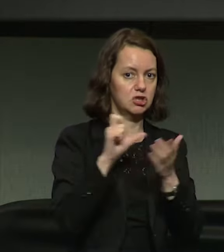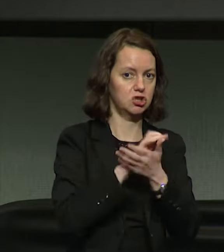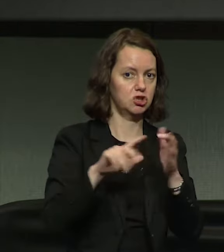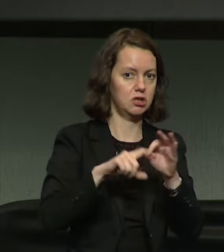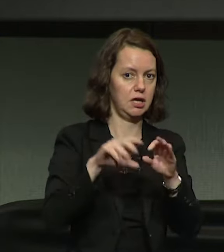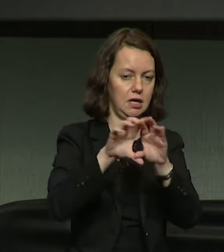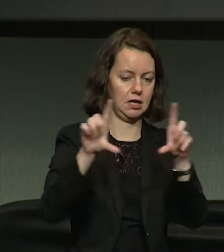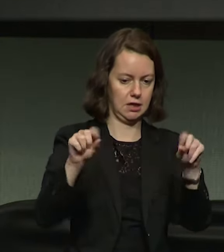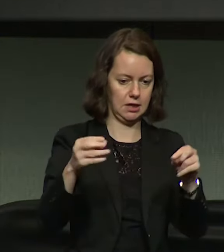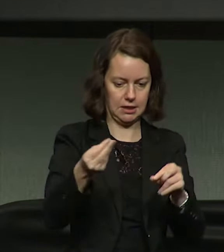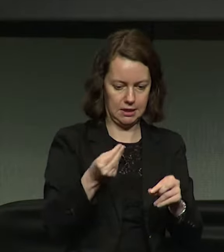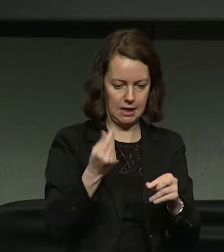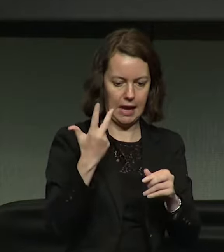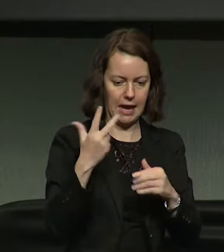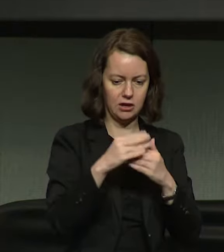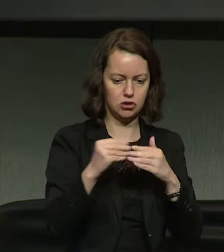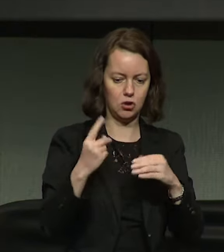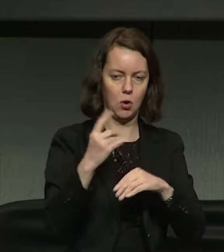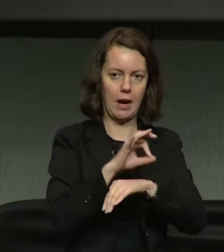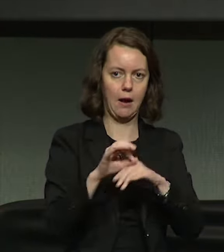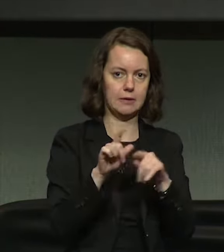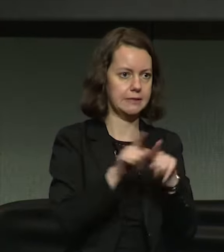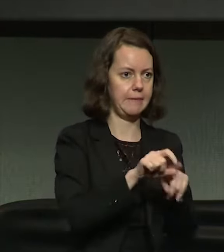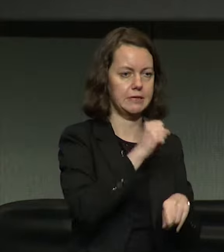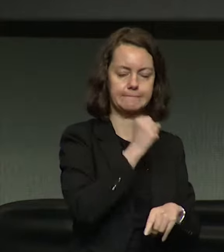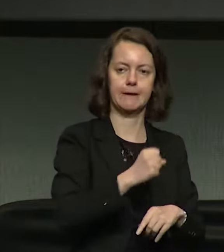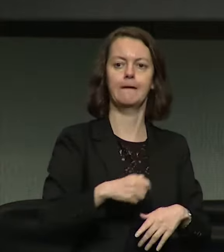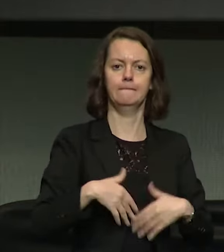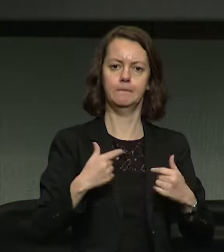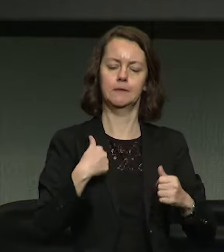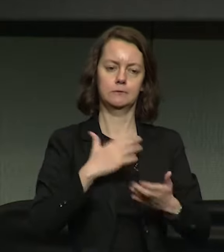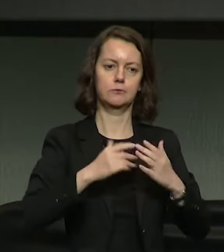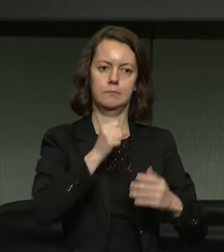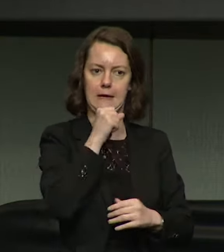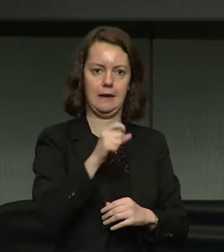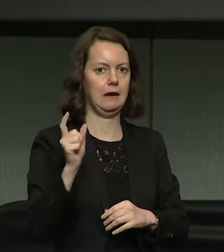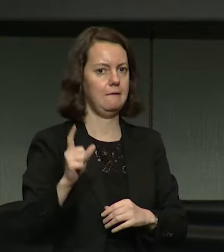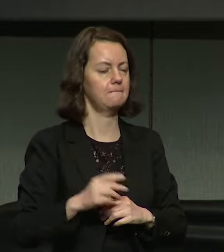you're getting $8 an hour, the same as what the men are getting, you feel like a man.